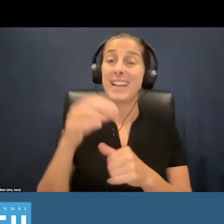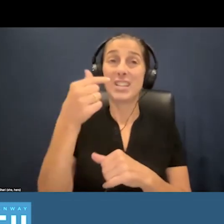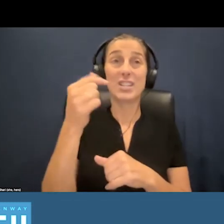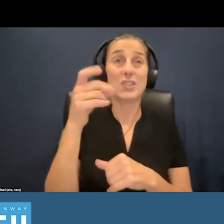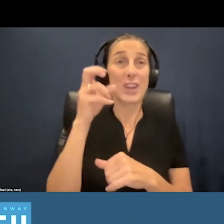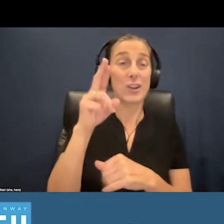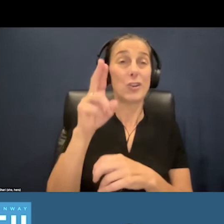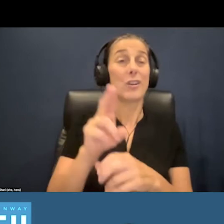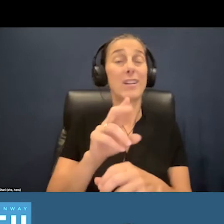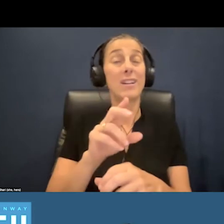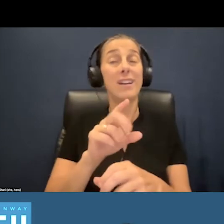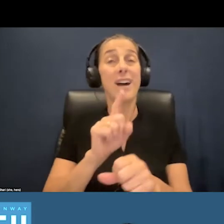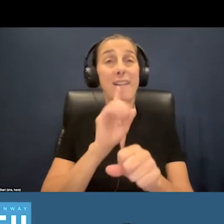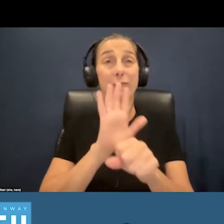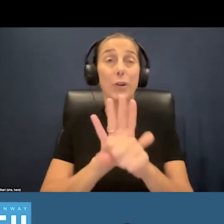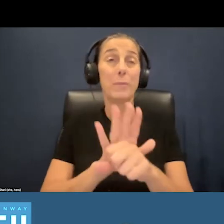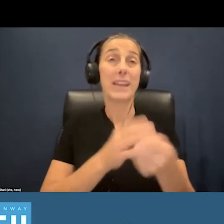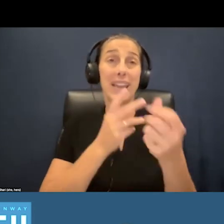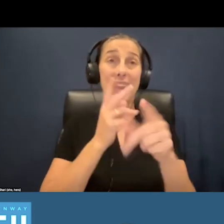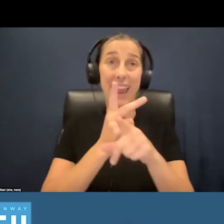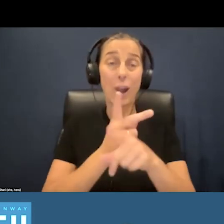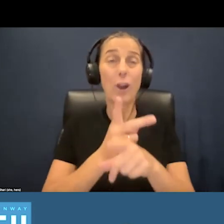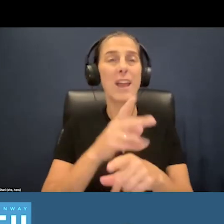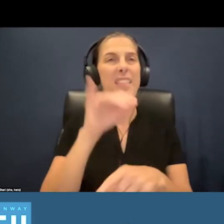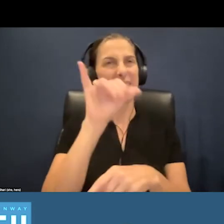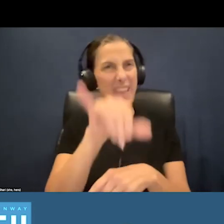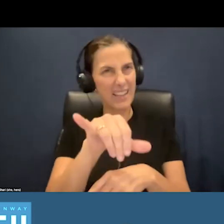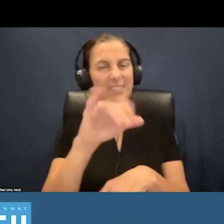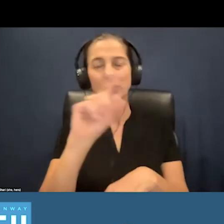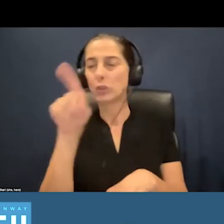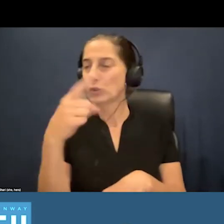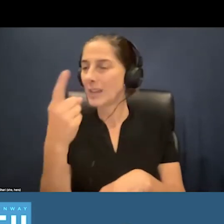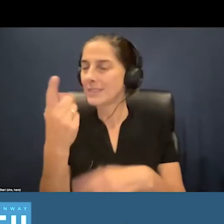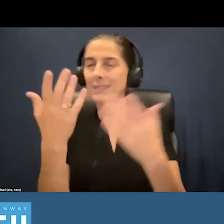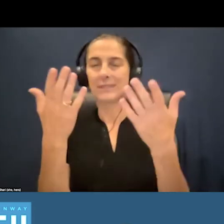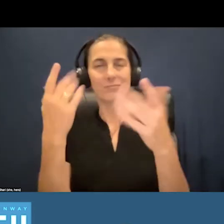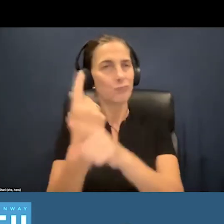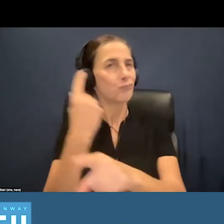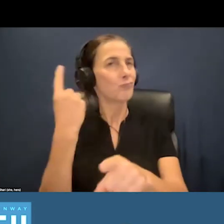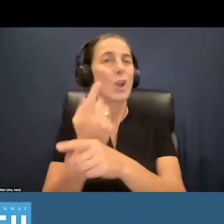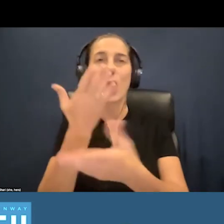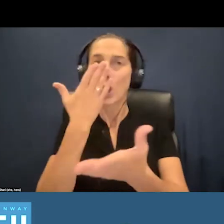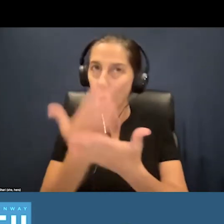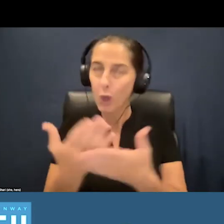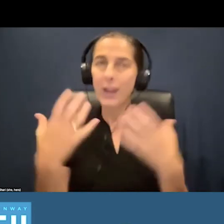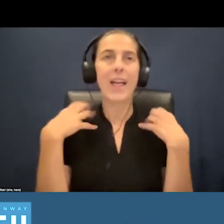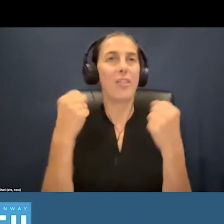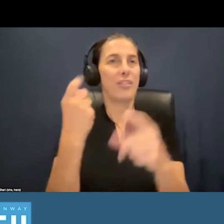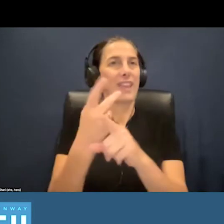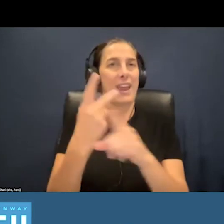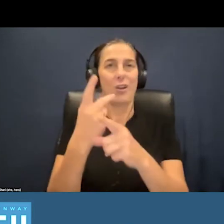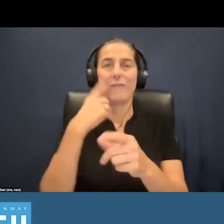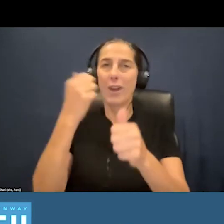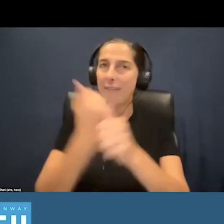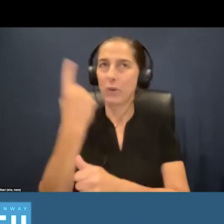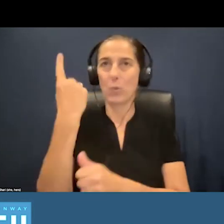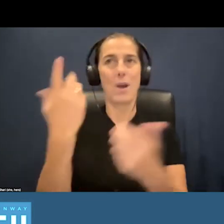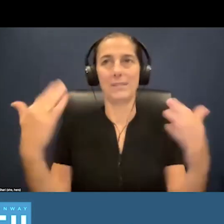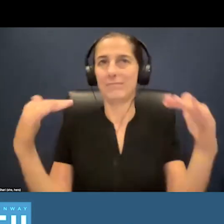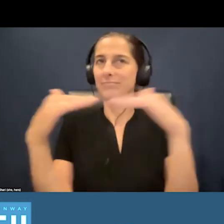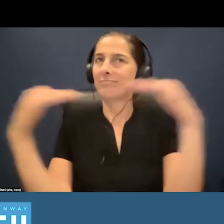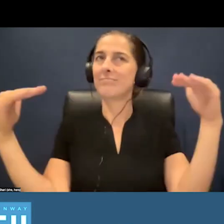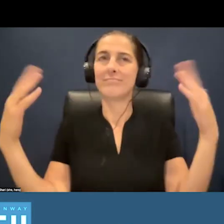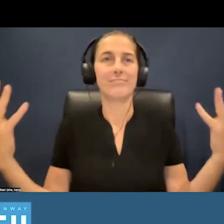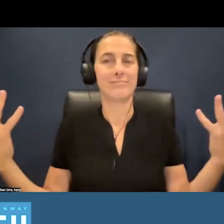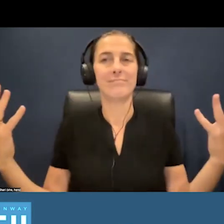affirming care is just good healthcare. Yes, for everyone, So thank you for making that so loud and